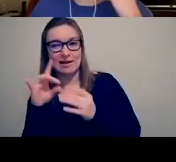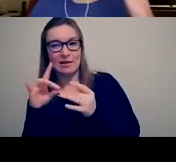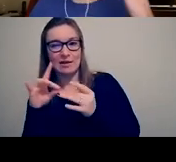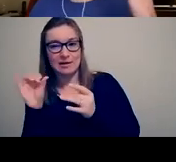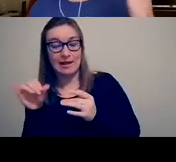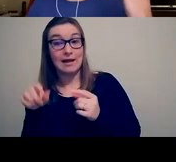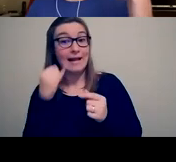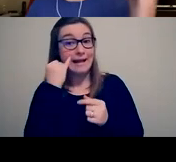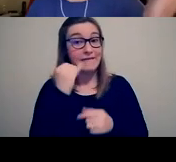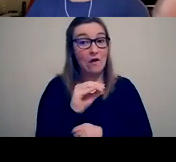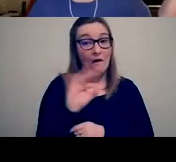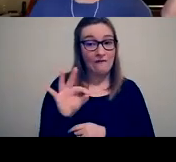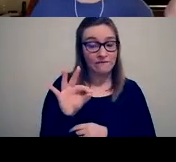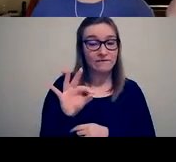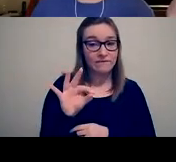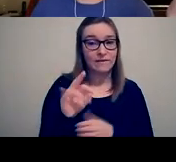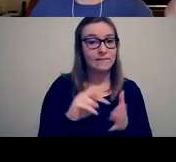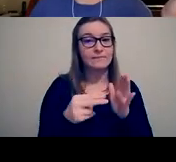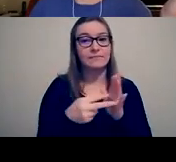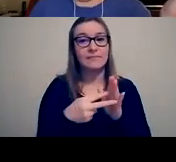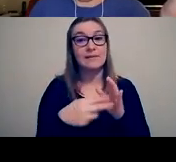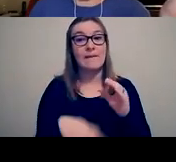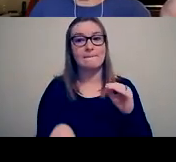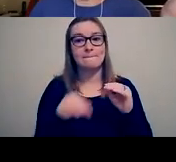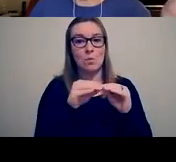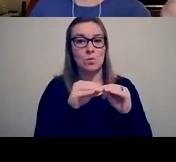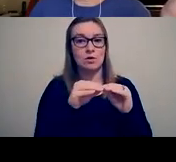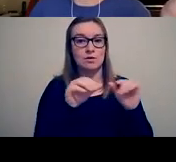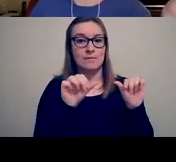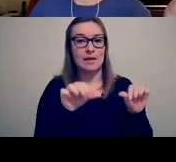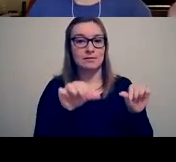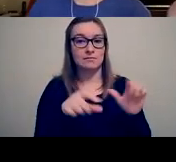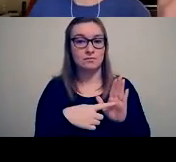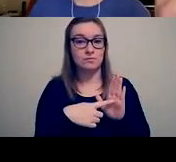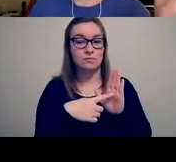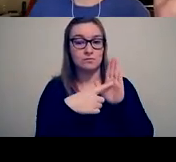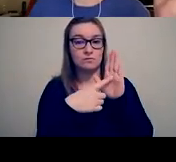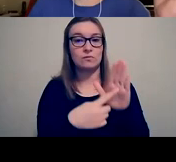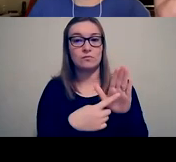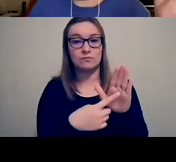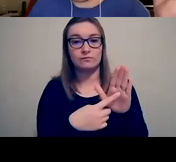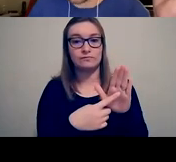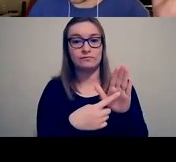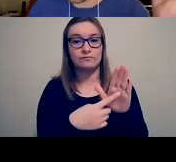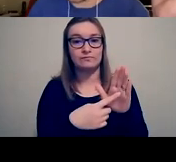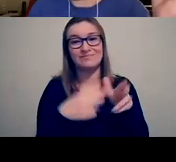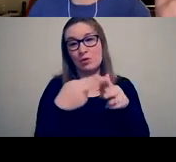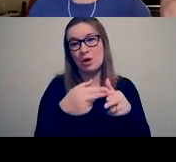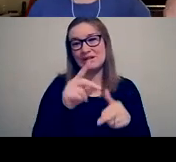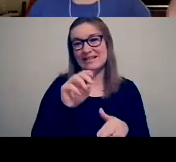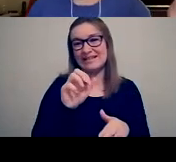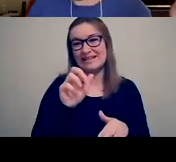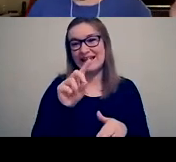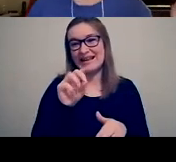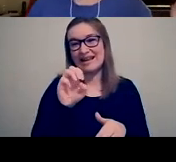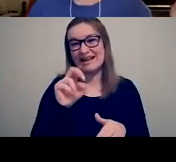off, it is a lot more possible to show kind of, we call them dead end pages, just